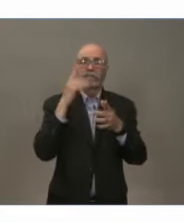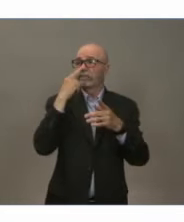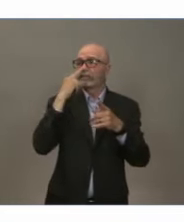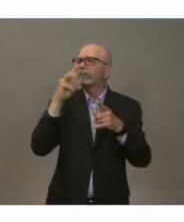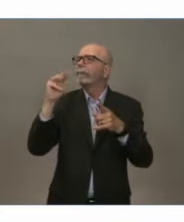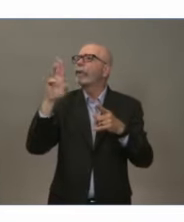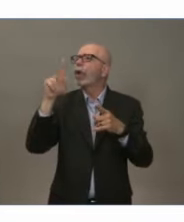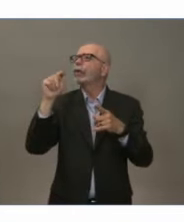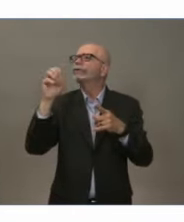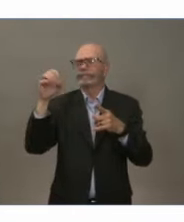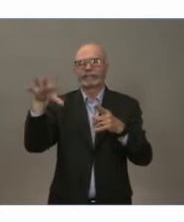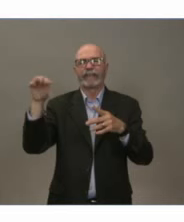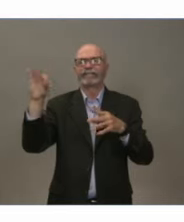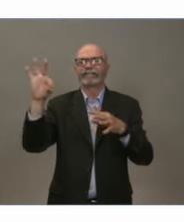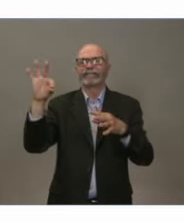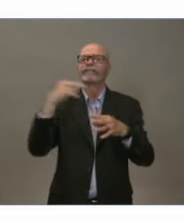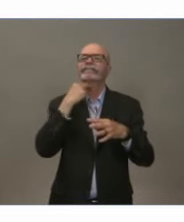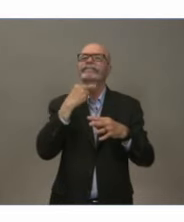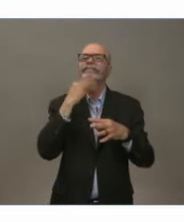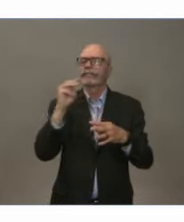from the Canadian Press. Go ahead, Keith.